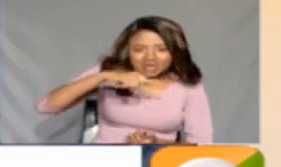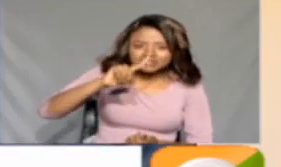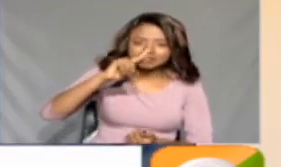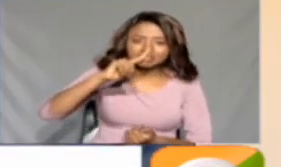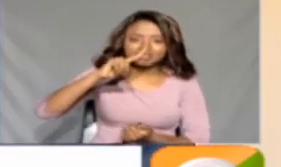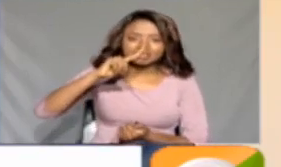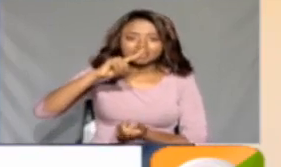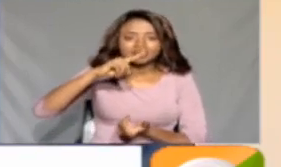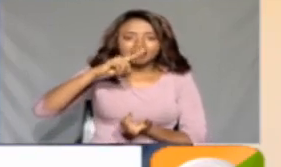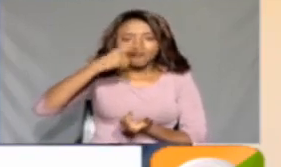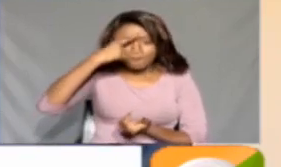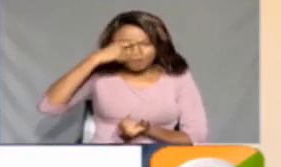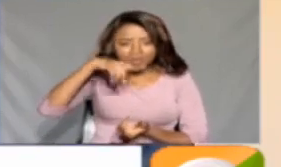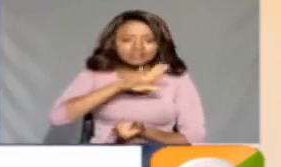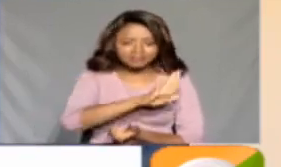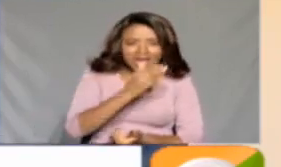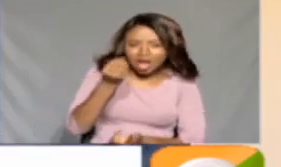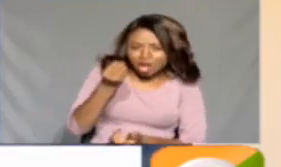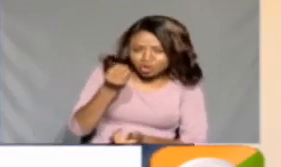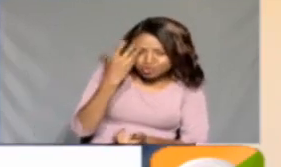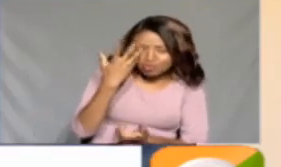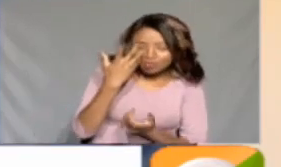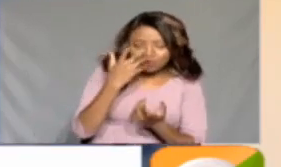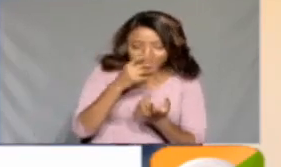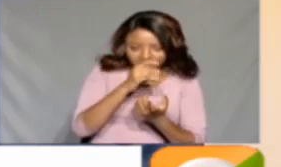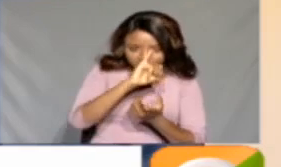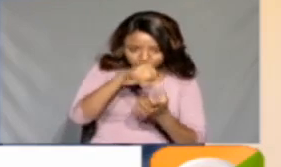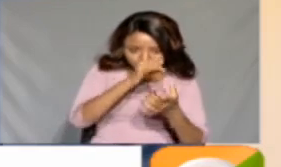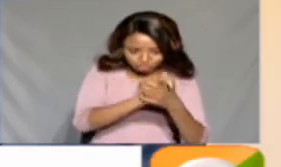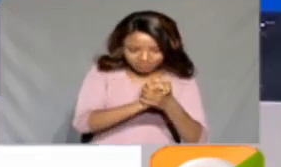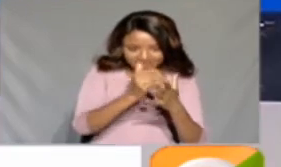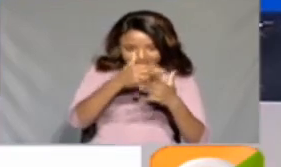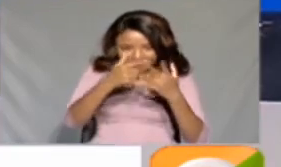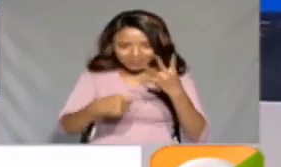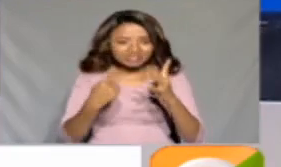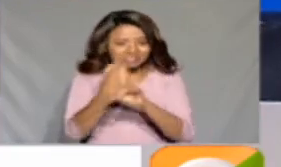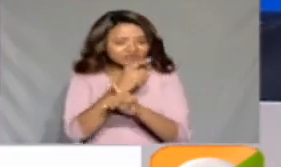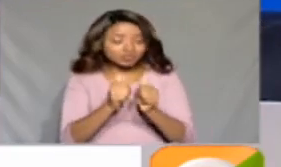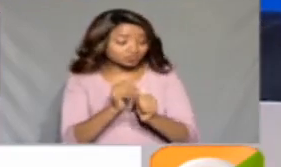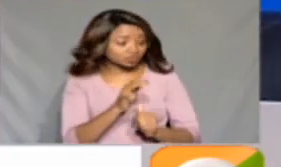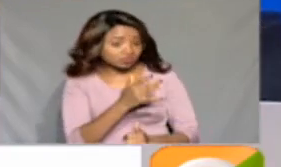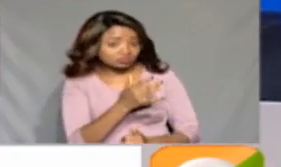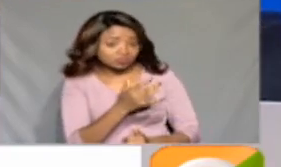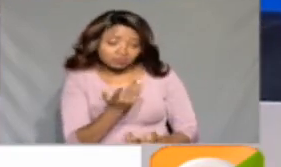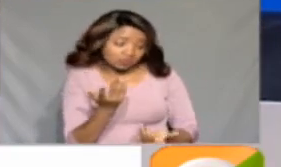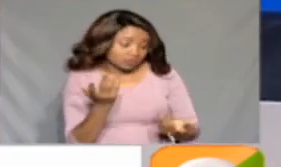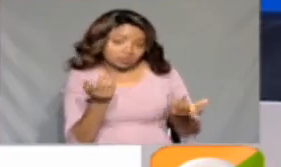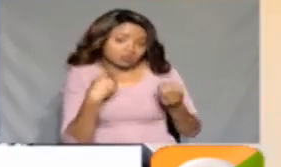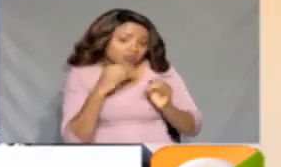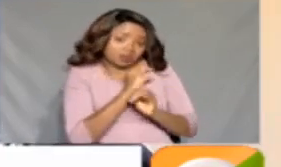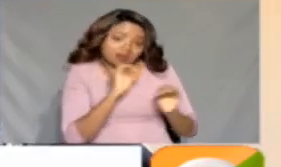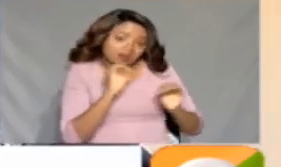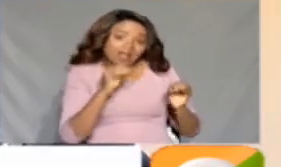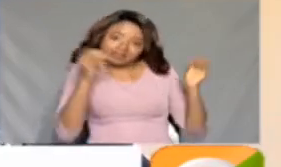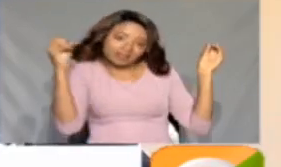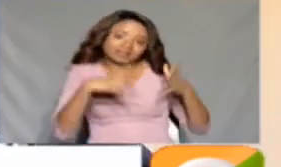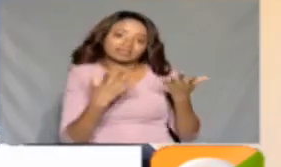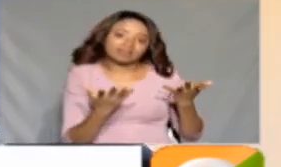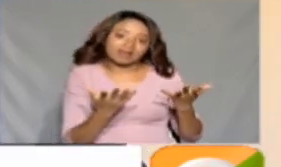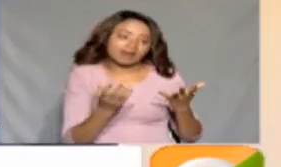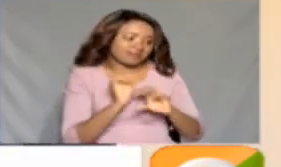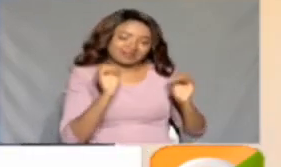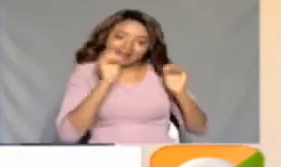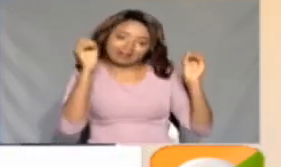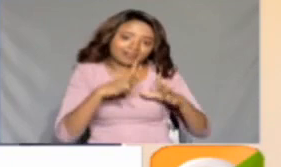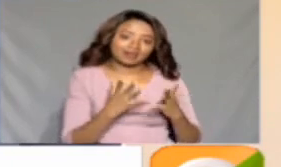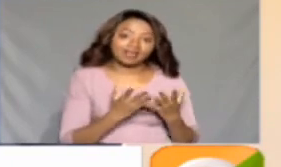policy position that you know that differentiates any of those four parties? None that is very clear. None that is very, very clear. That's precisely the problem. What is